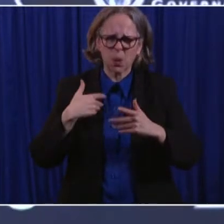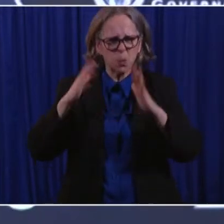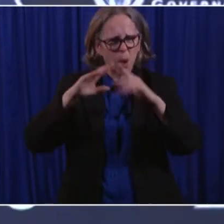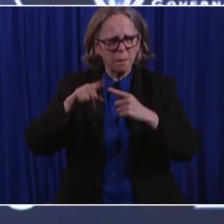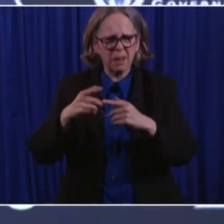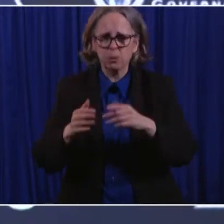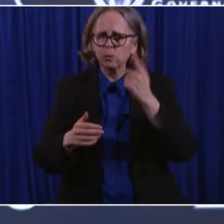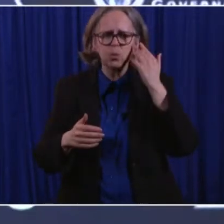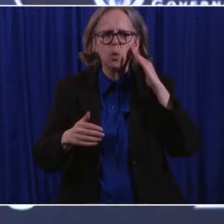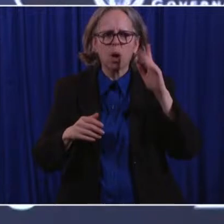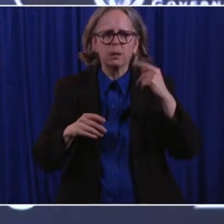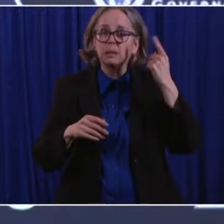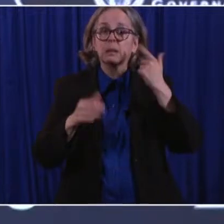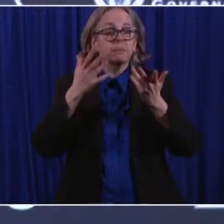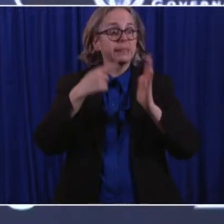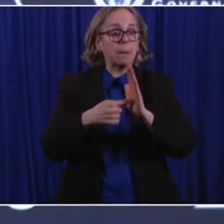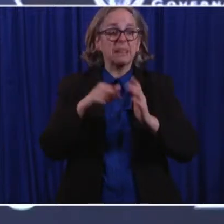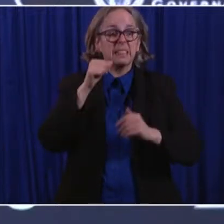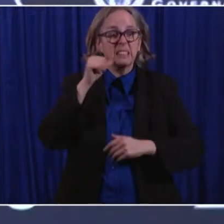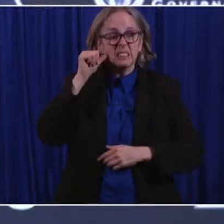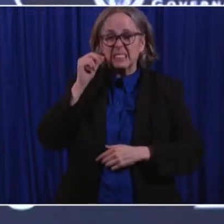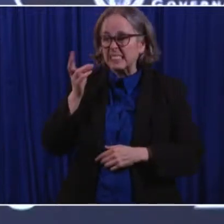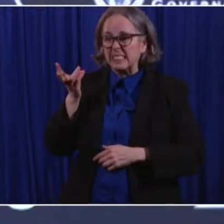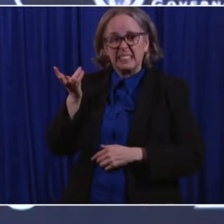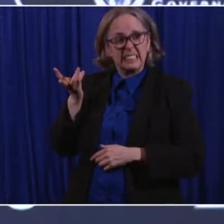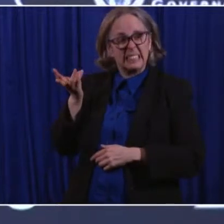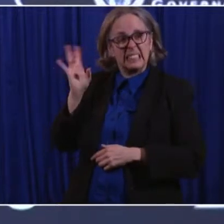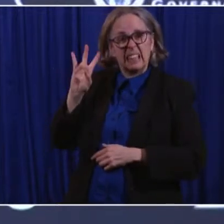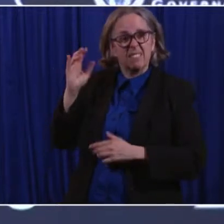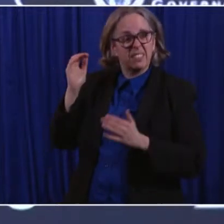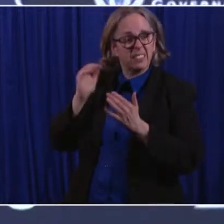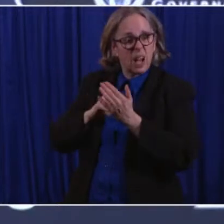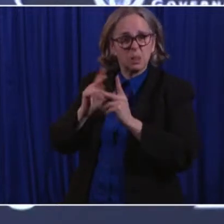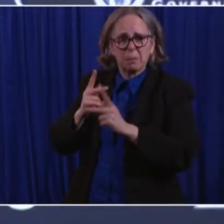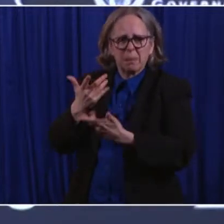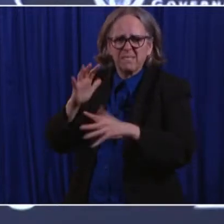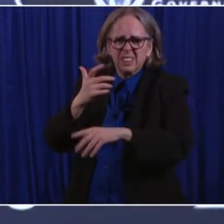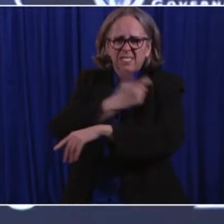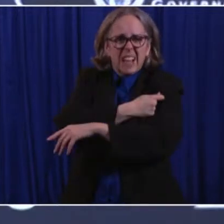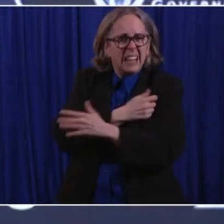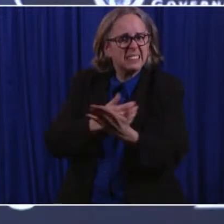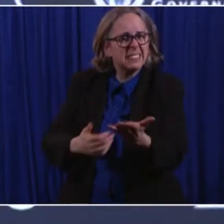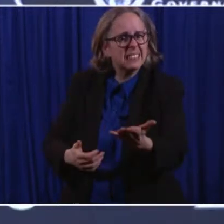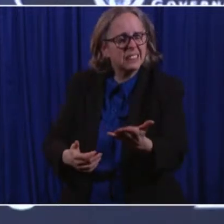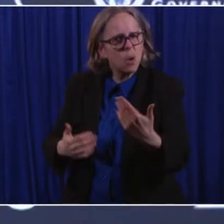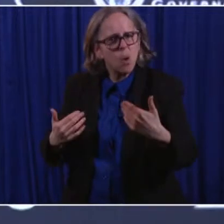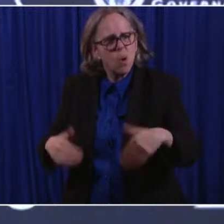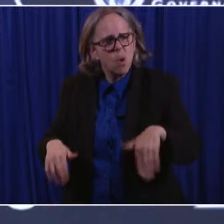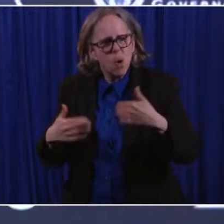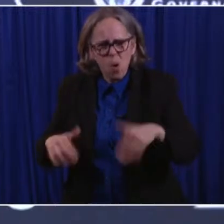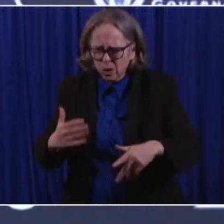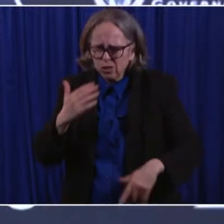people. I didn't check today's numbers. They'll know today's numbers for yesterday, but so